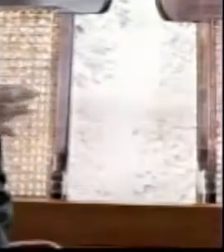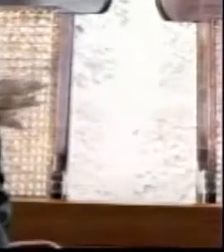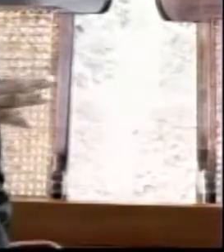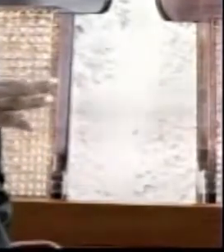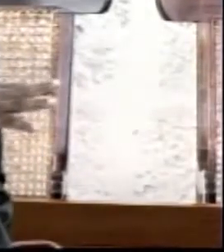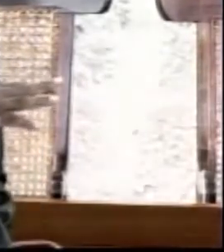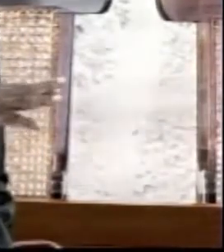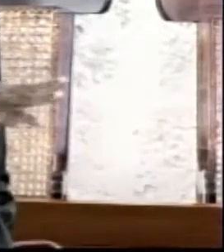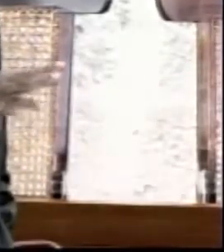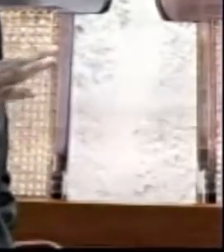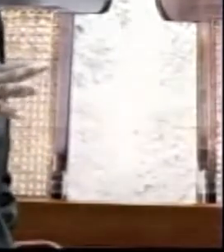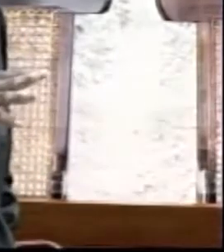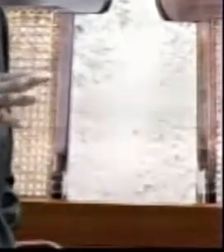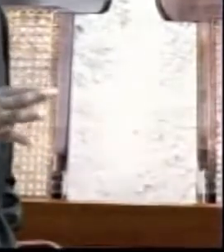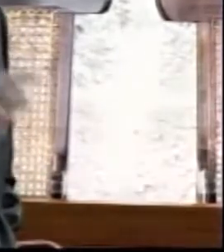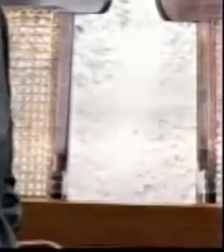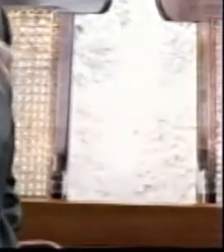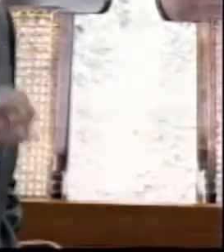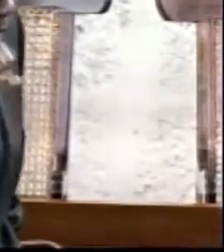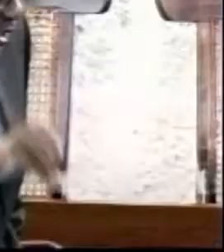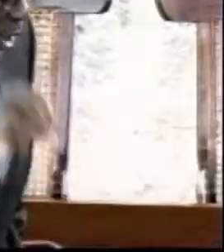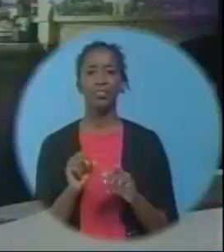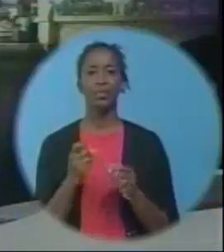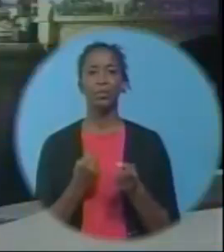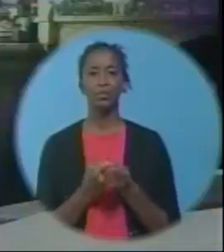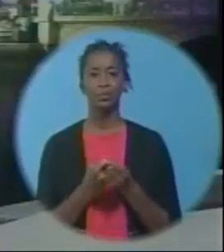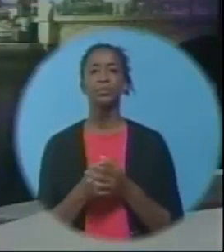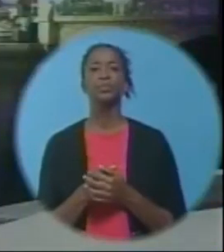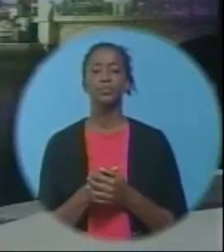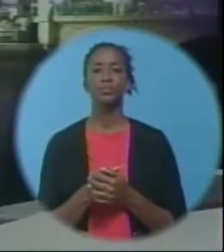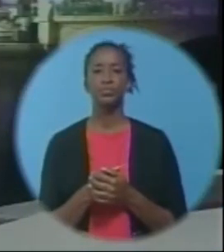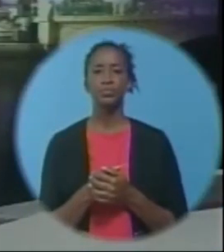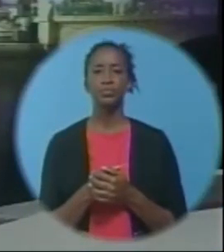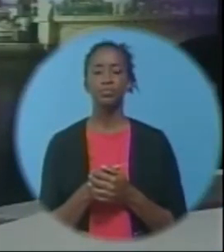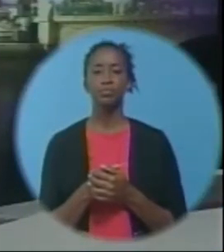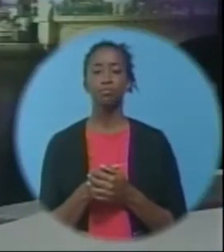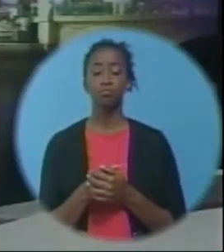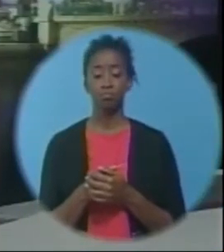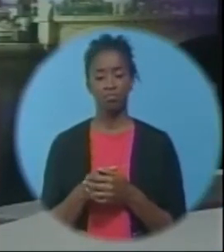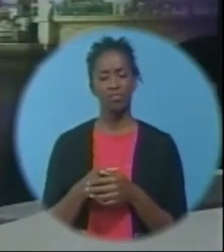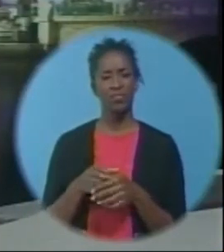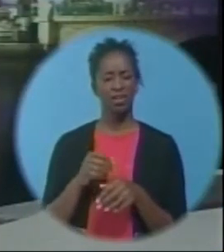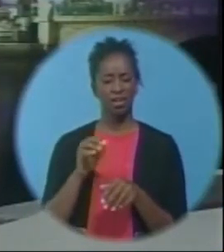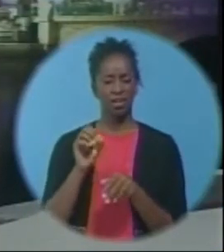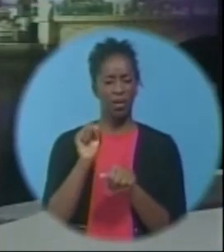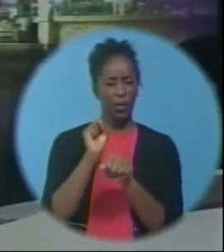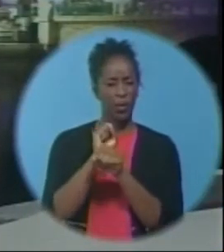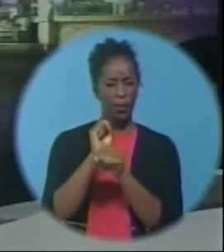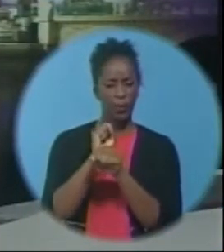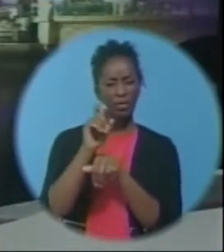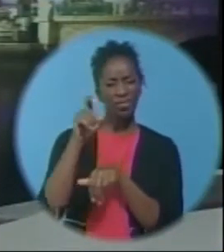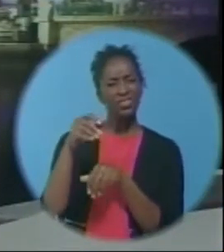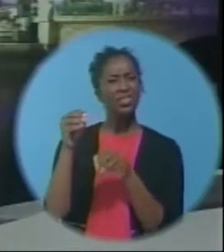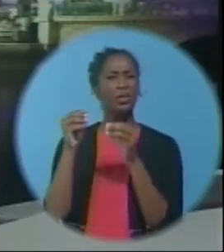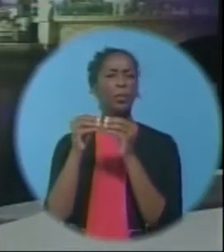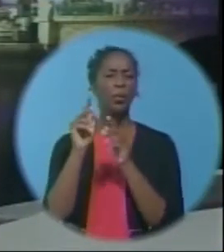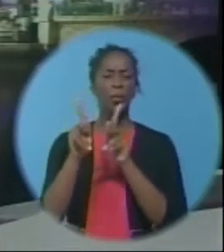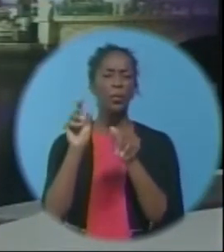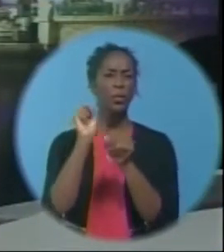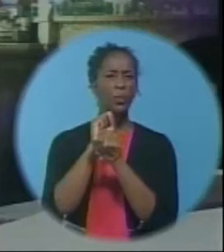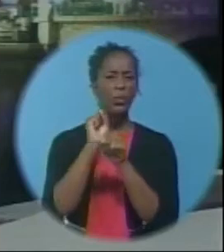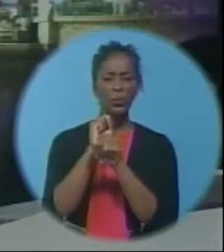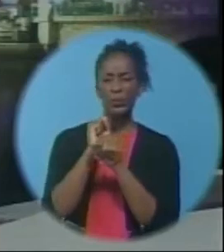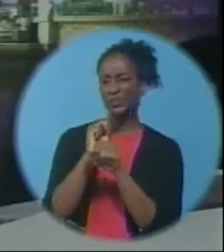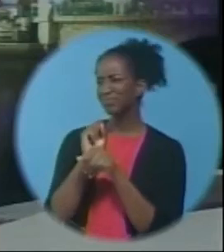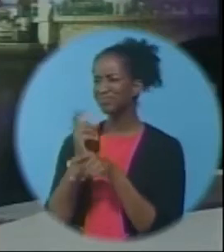making snide remarks. Well, labor migration may be one of the ways to tackle the issue of growth in the labor